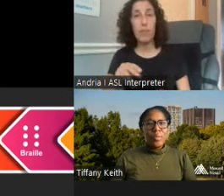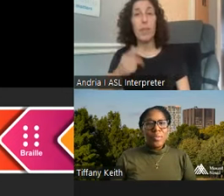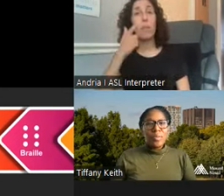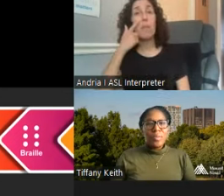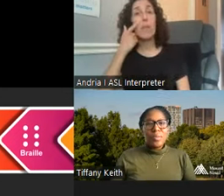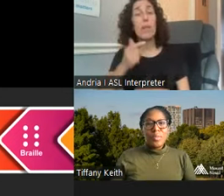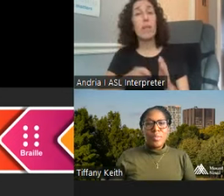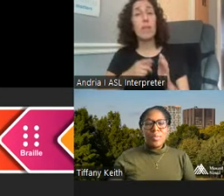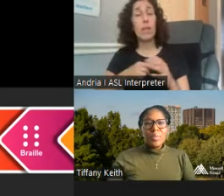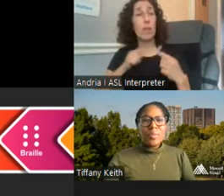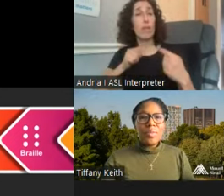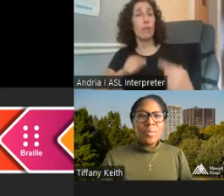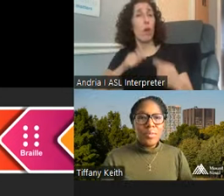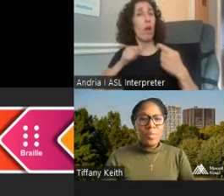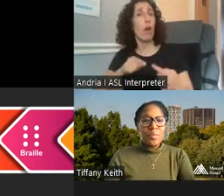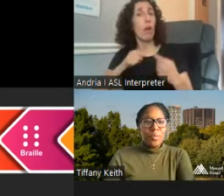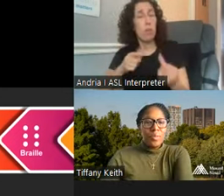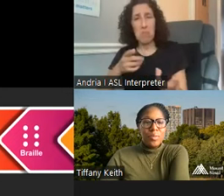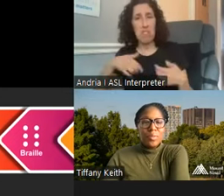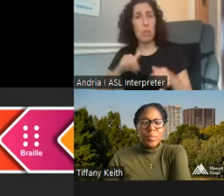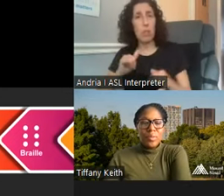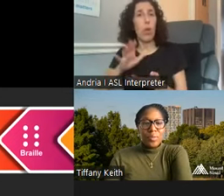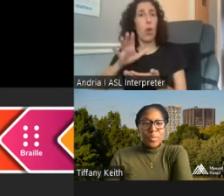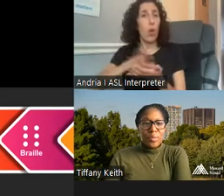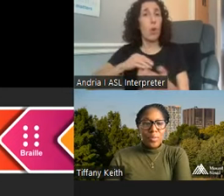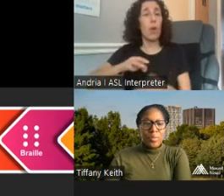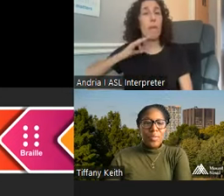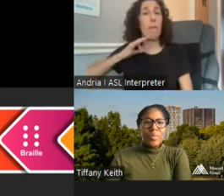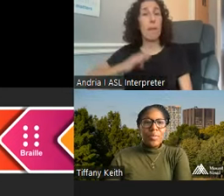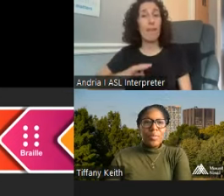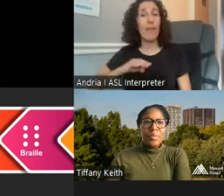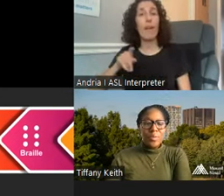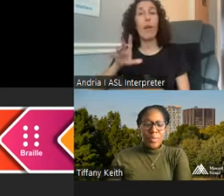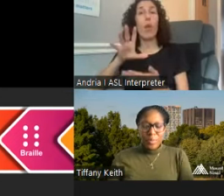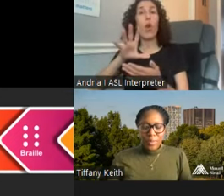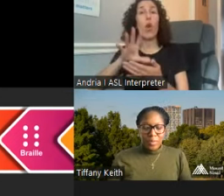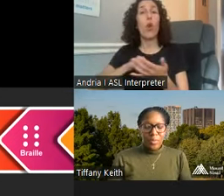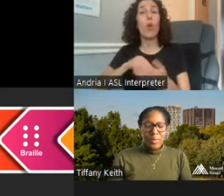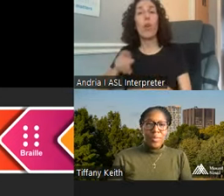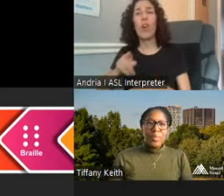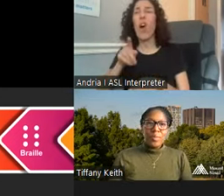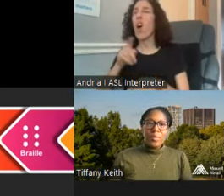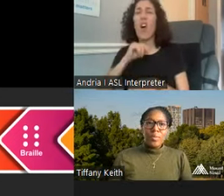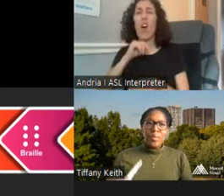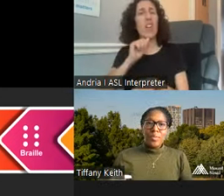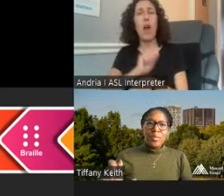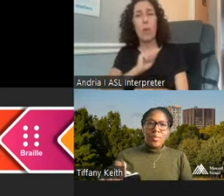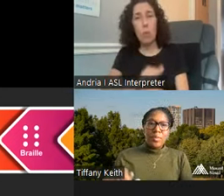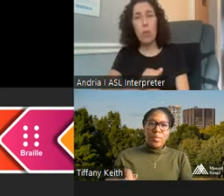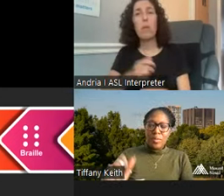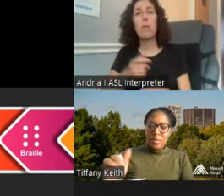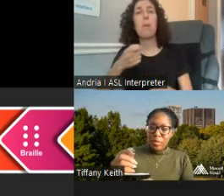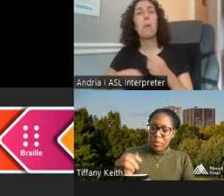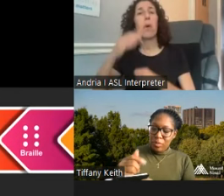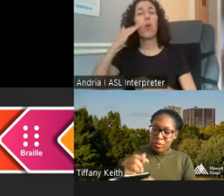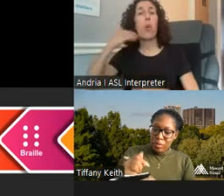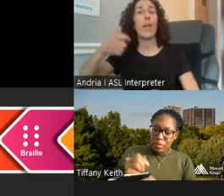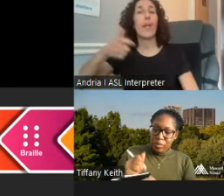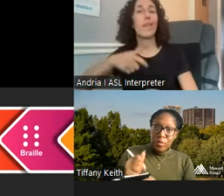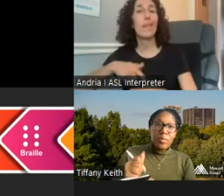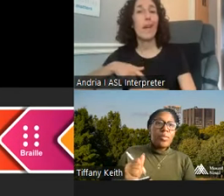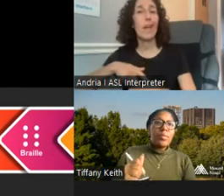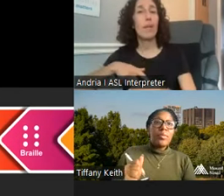So you want to respect their wishes, and no means no, and let them continue on. If they do say yes, then the